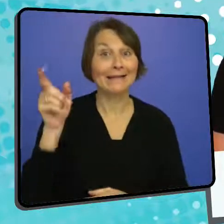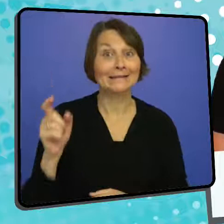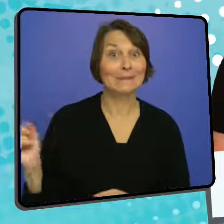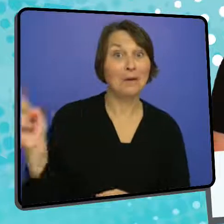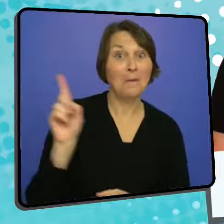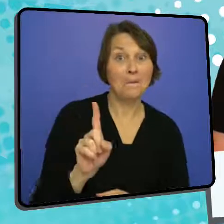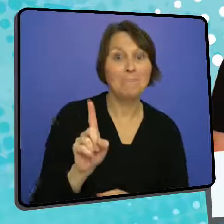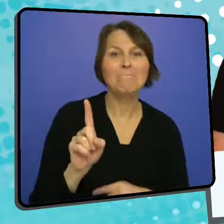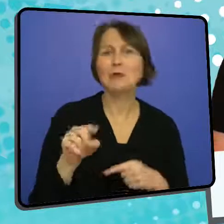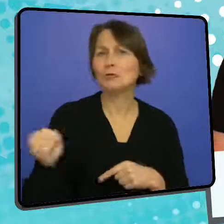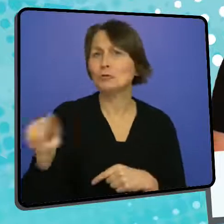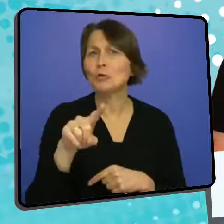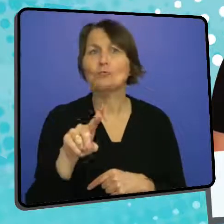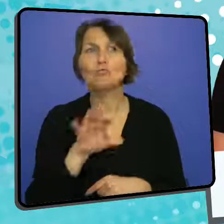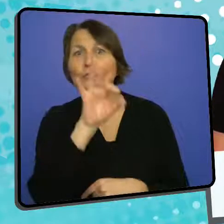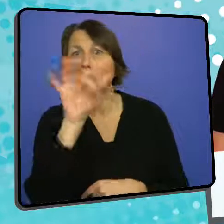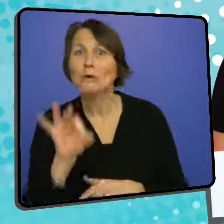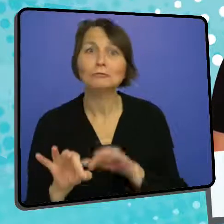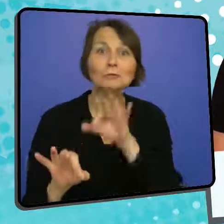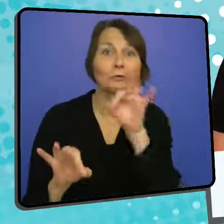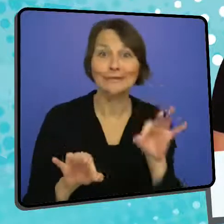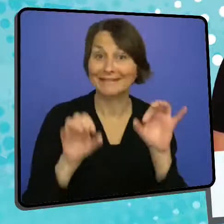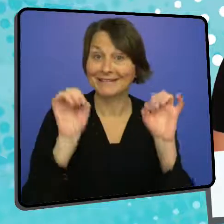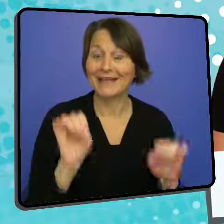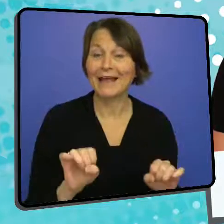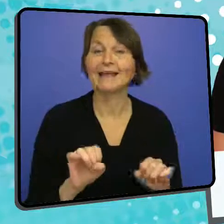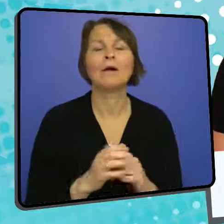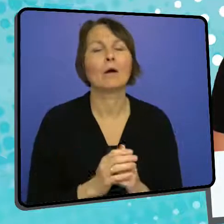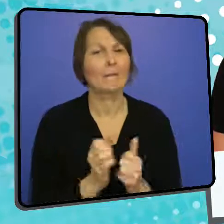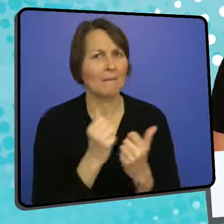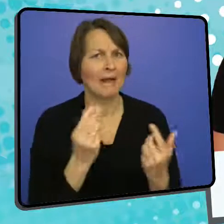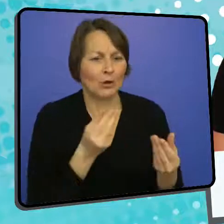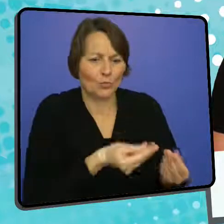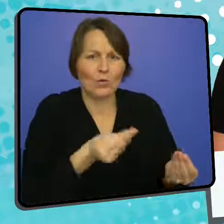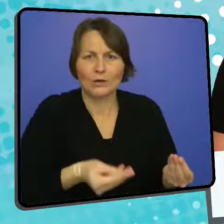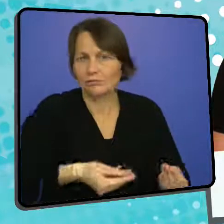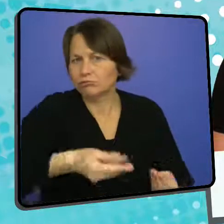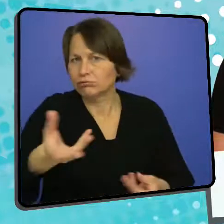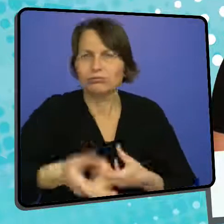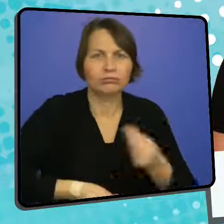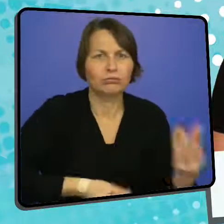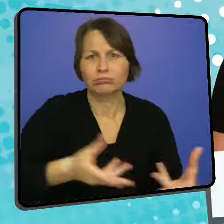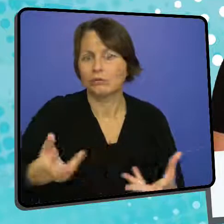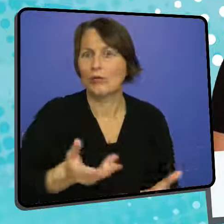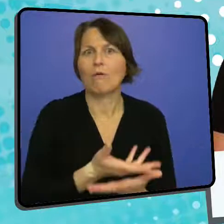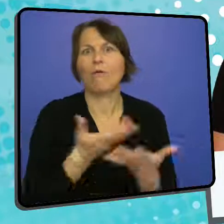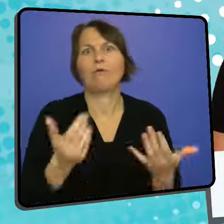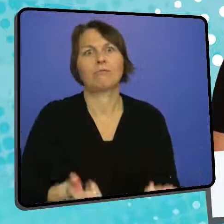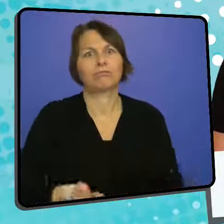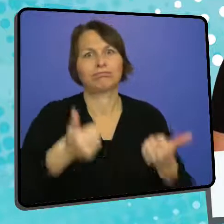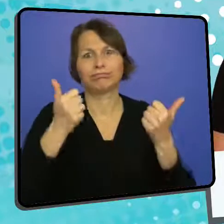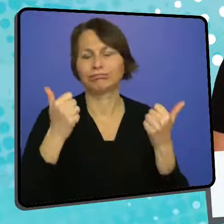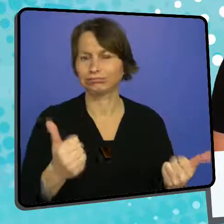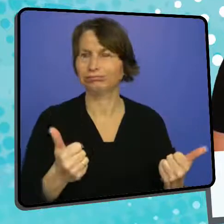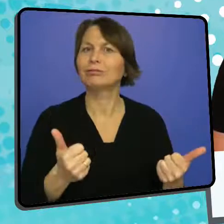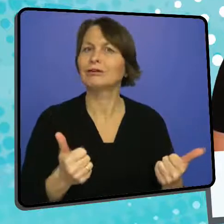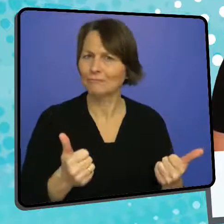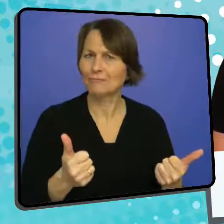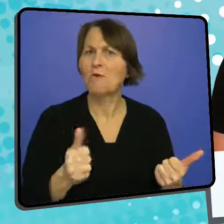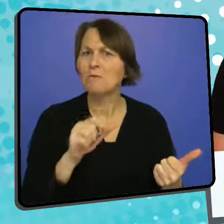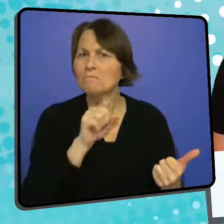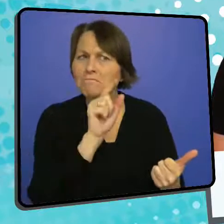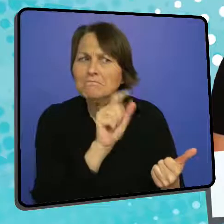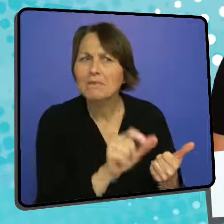ask lots of questions. And we actually often share a lot of resources. It's been really, really good for that, different people sharing